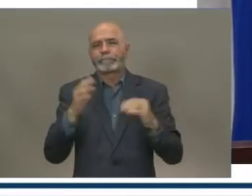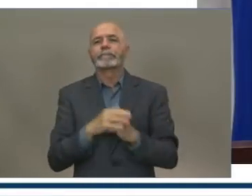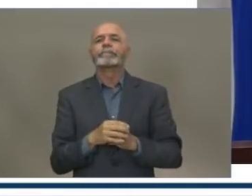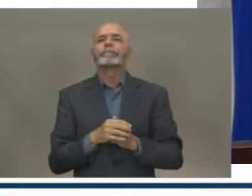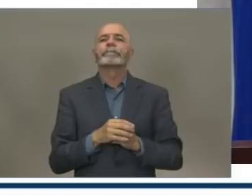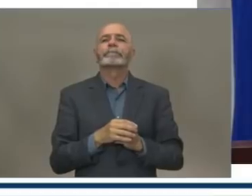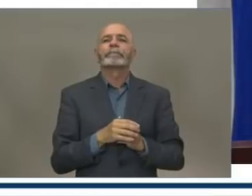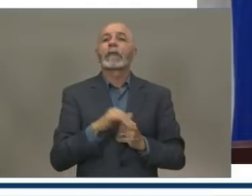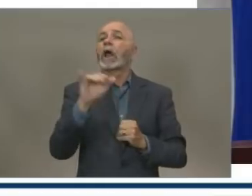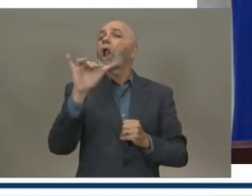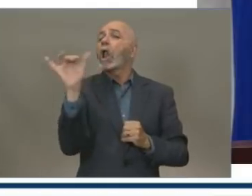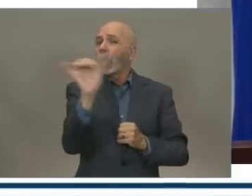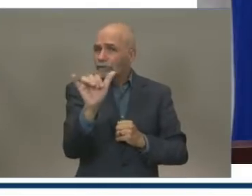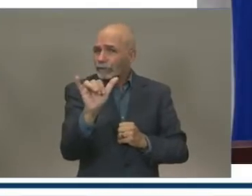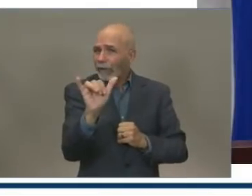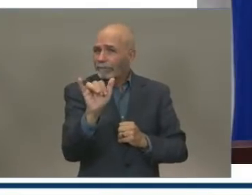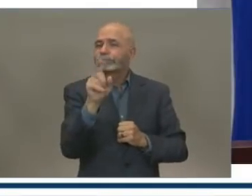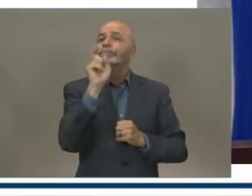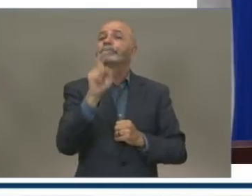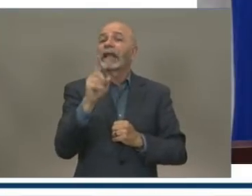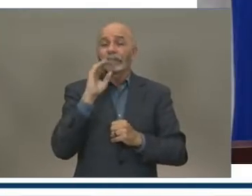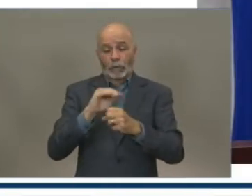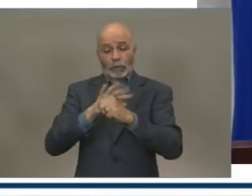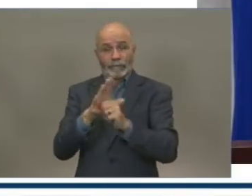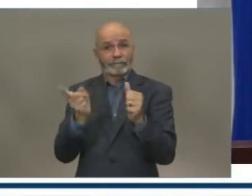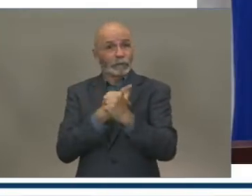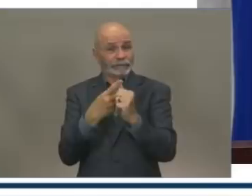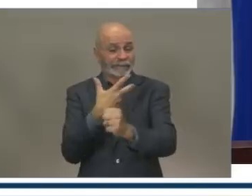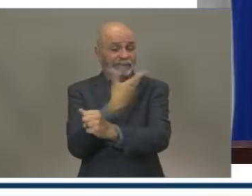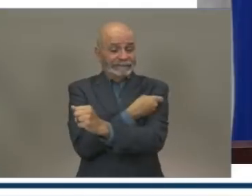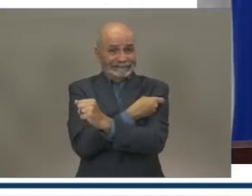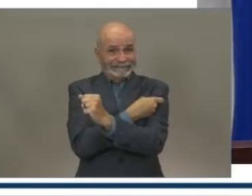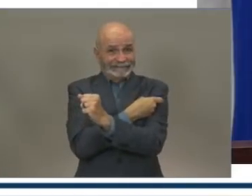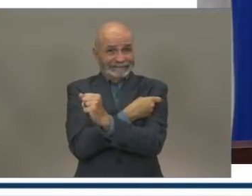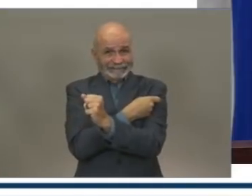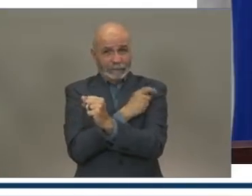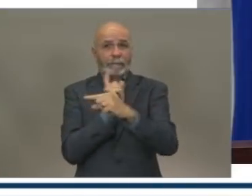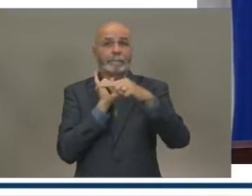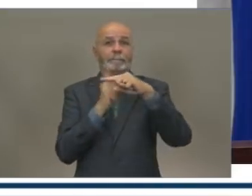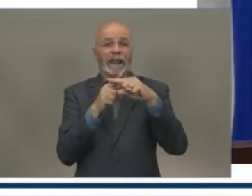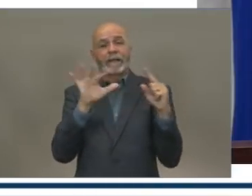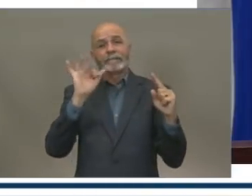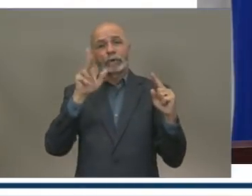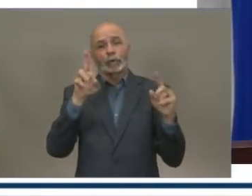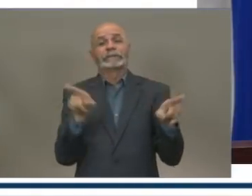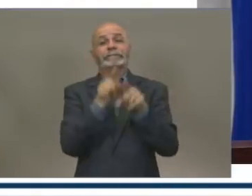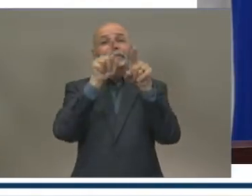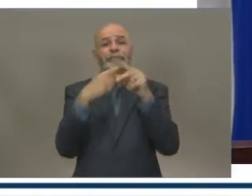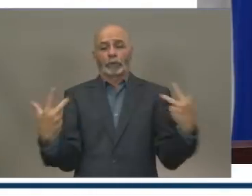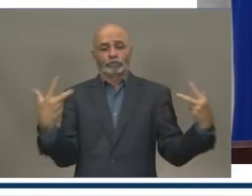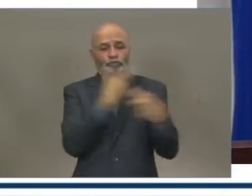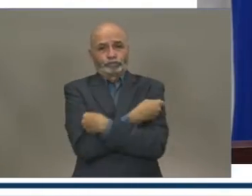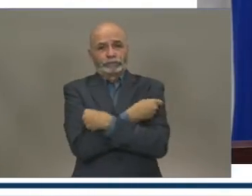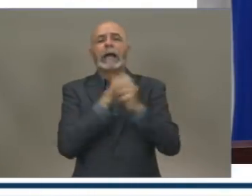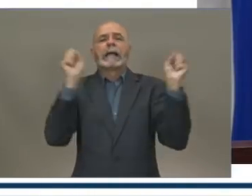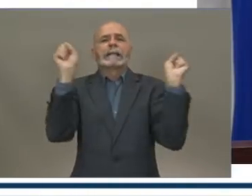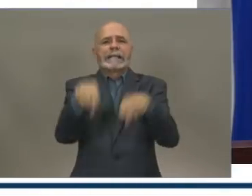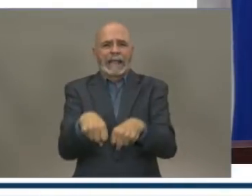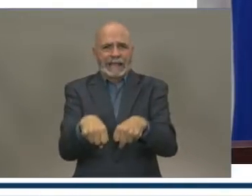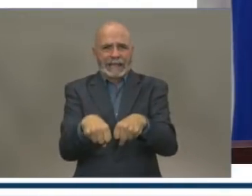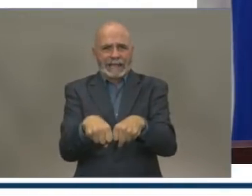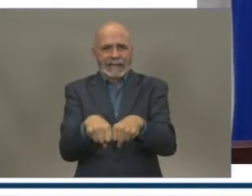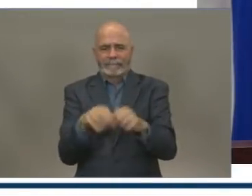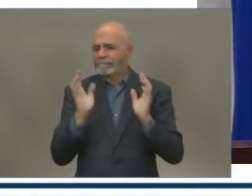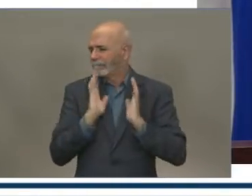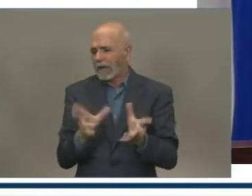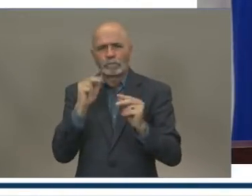a COVID vaccine along with their influenza vaccine. So most